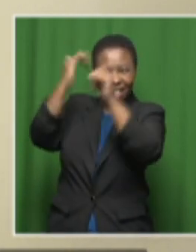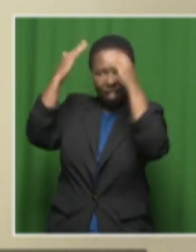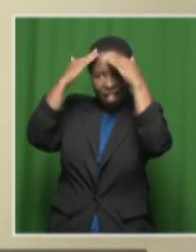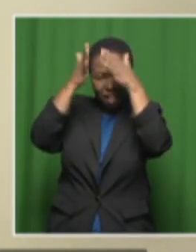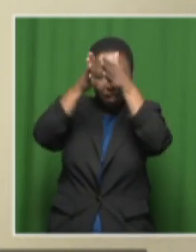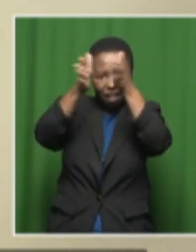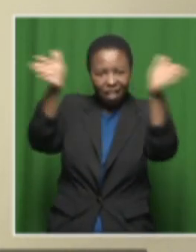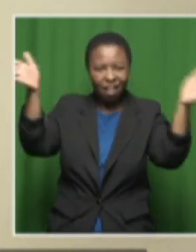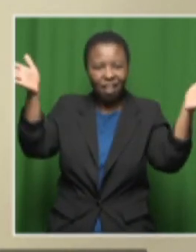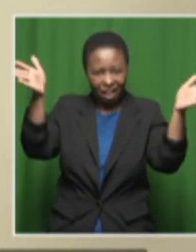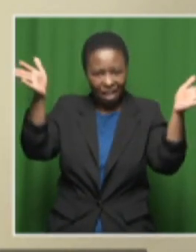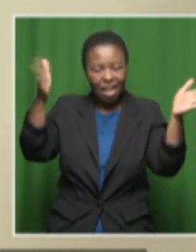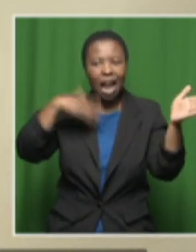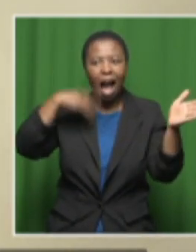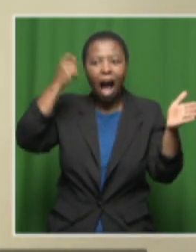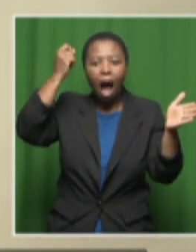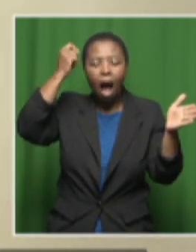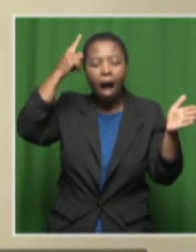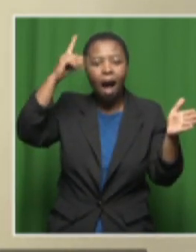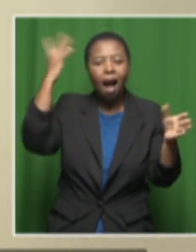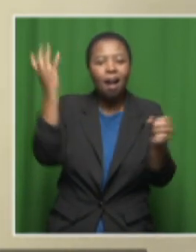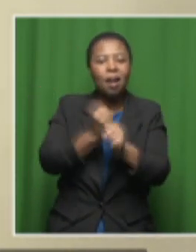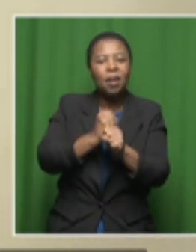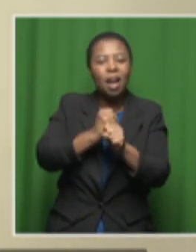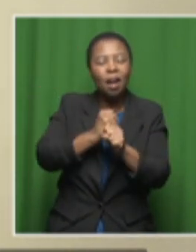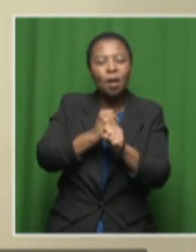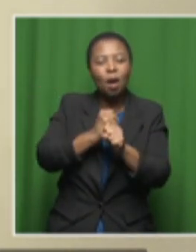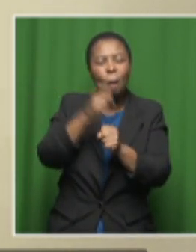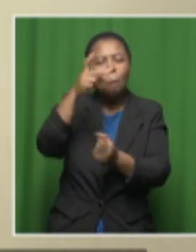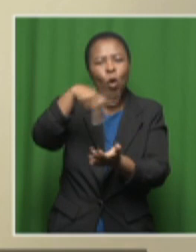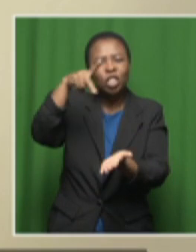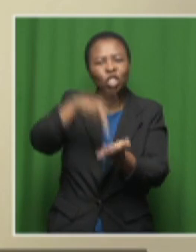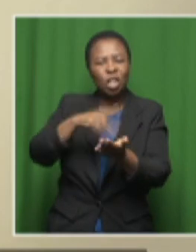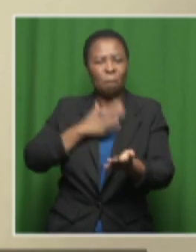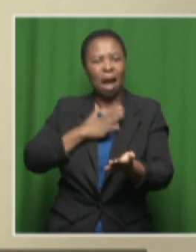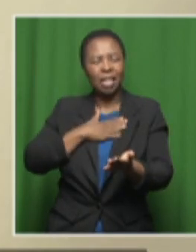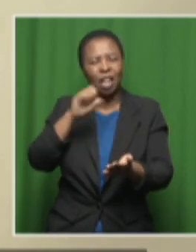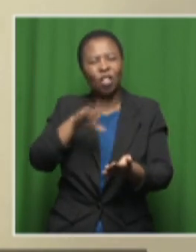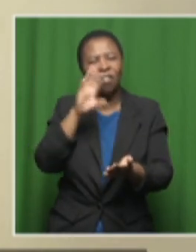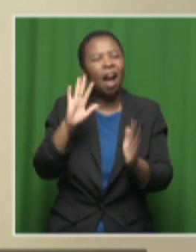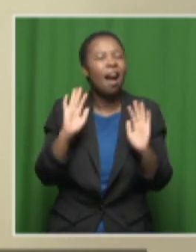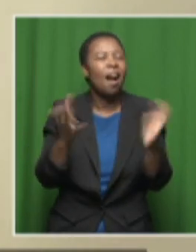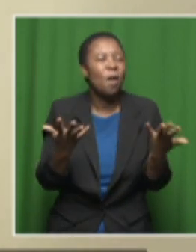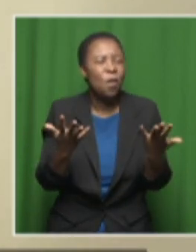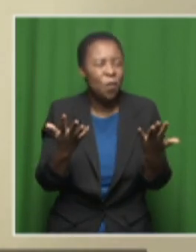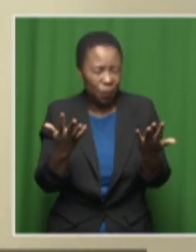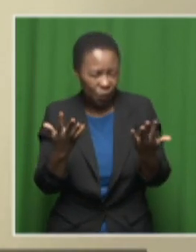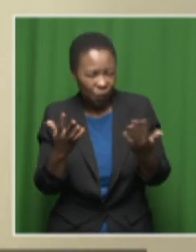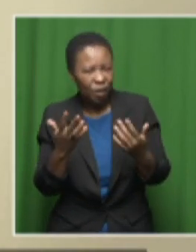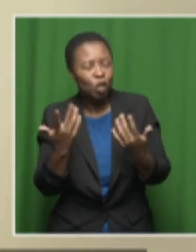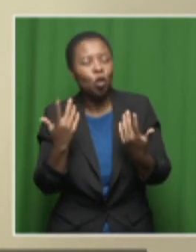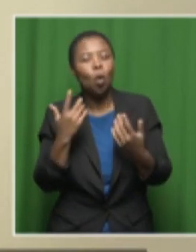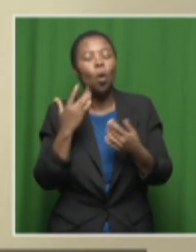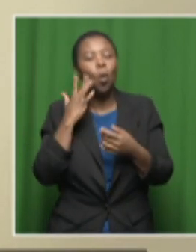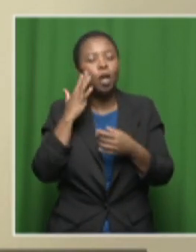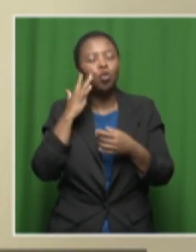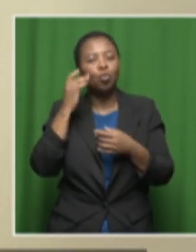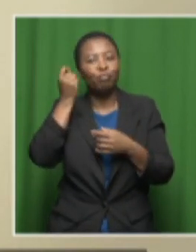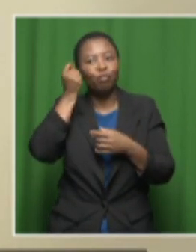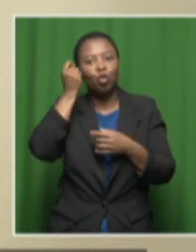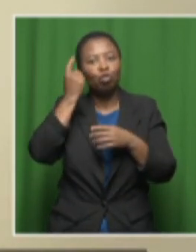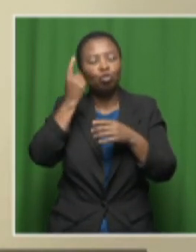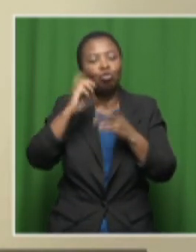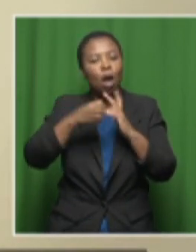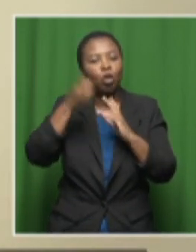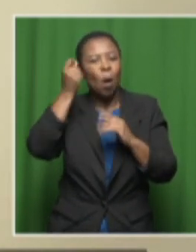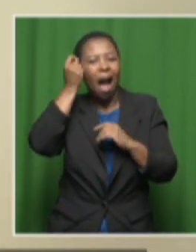my positionality within South Africa as well. And I think when you go really deep into something,